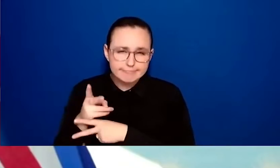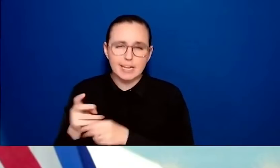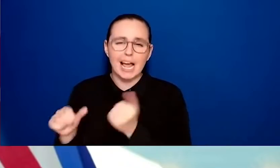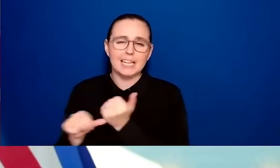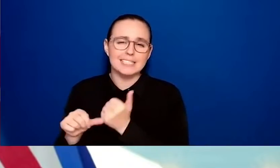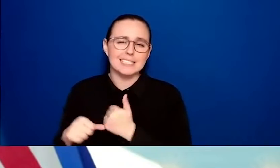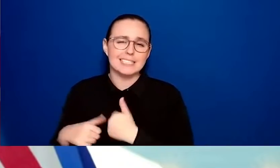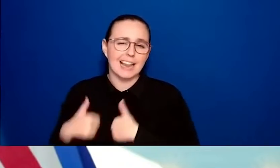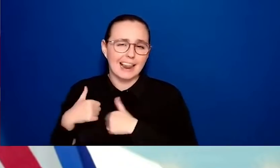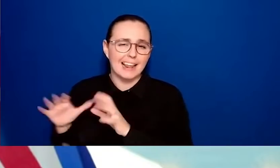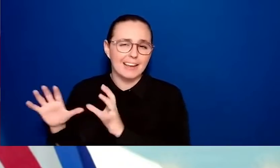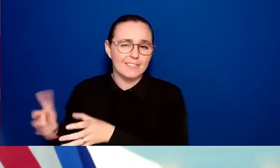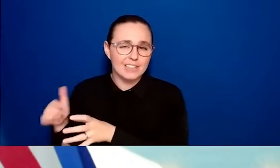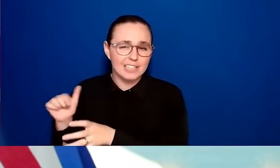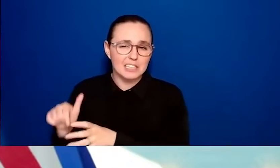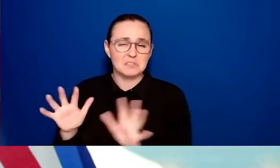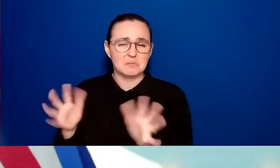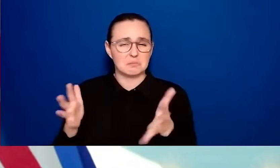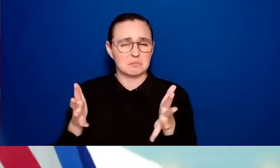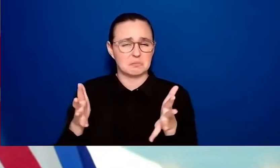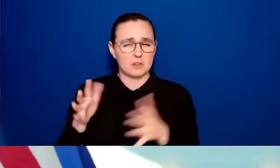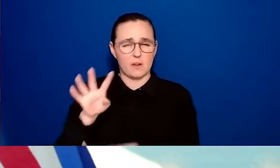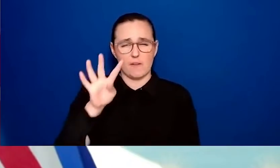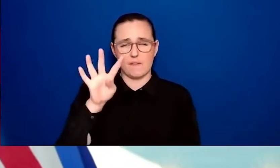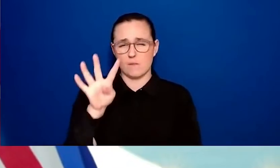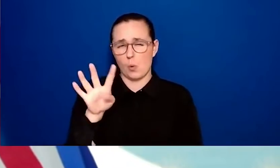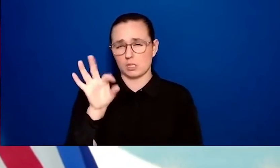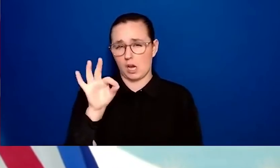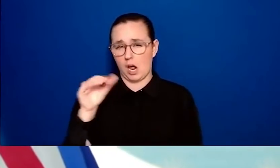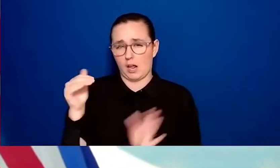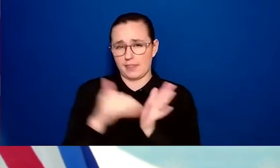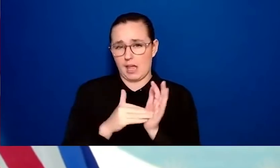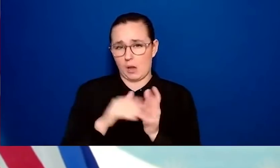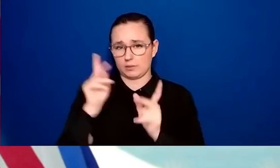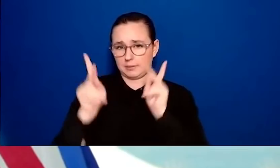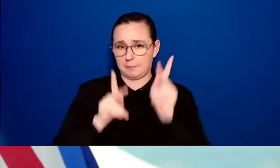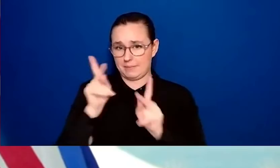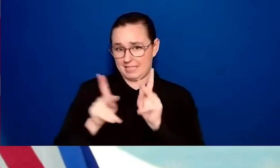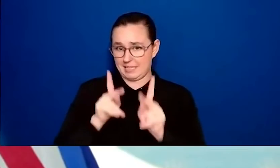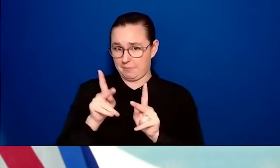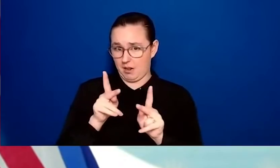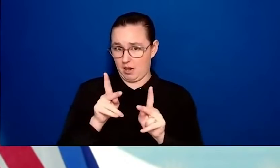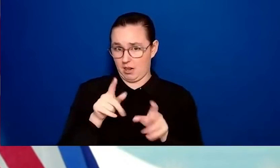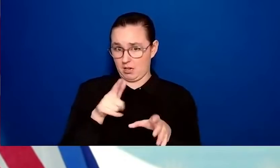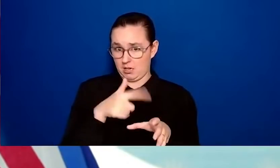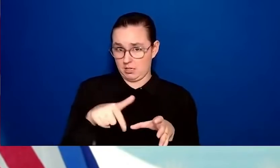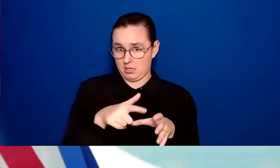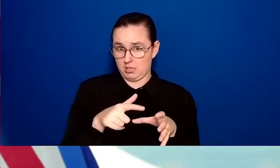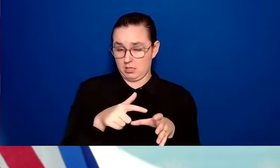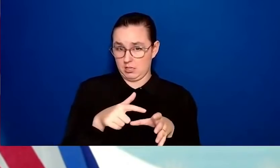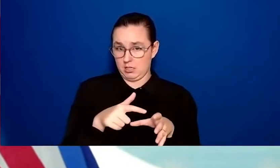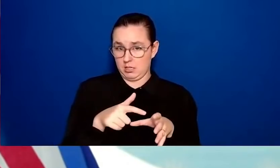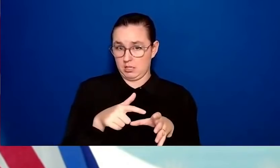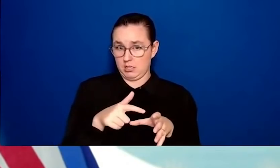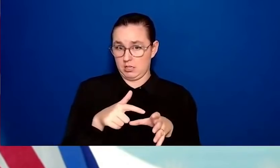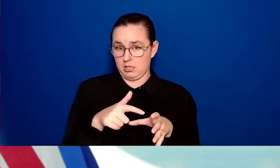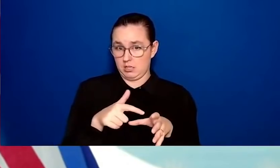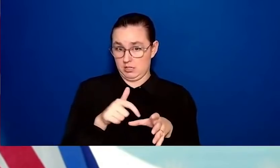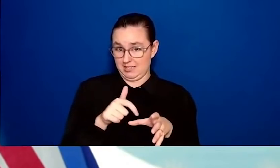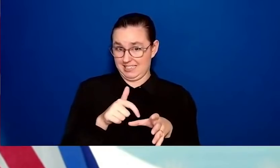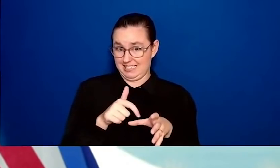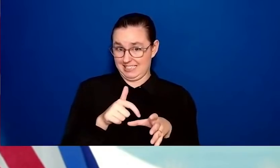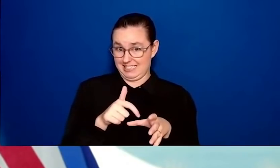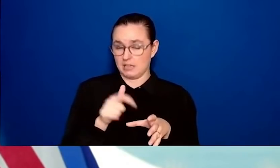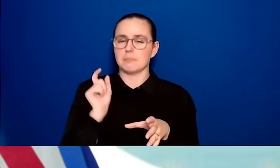people. This is the category of people who on October 12th were required to be immunized. In